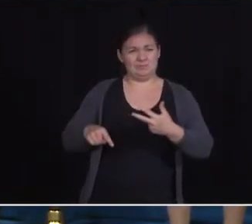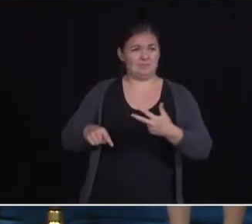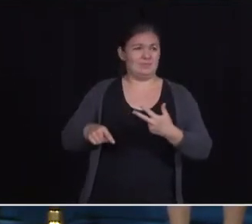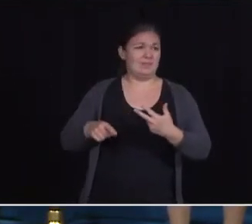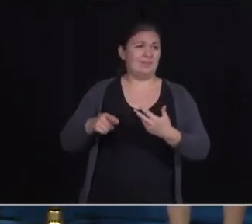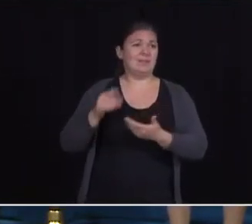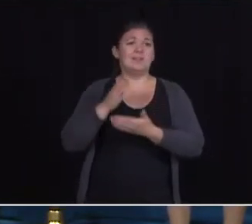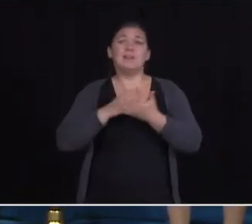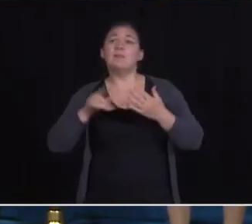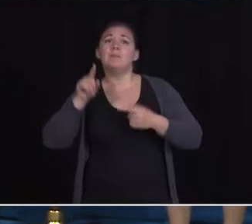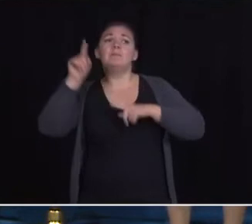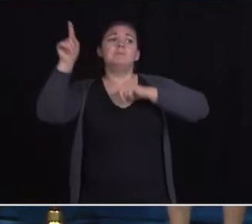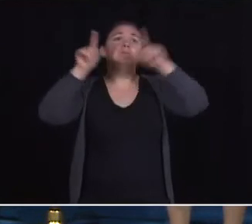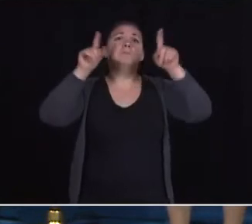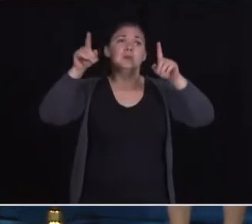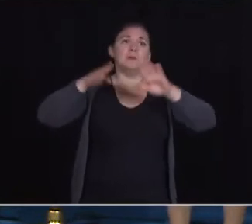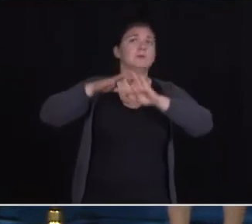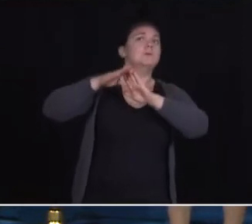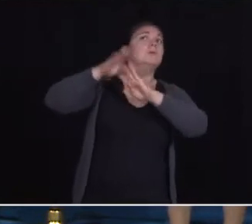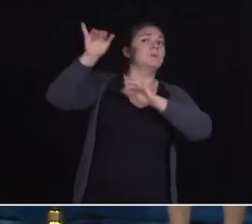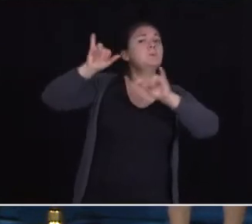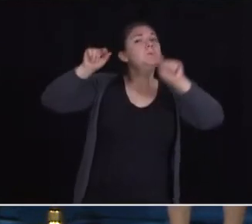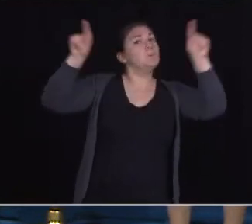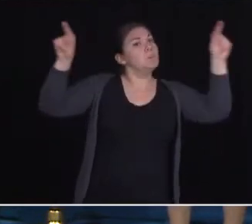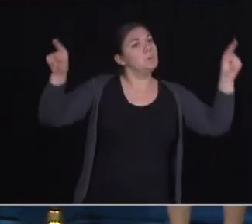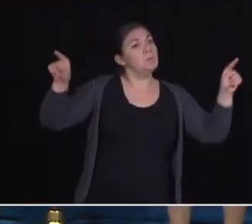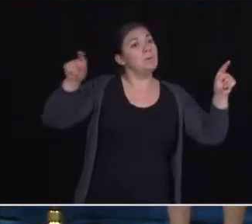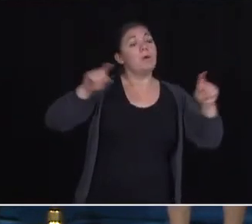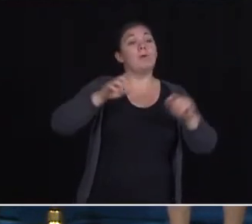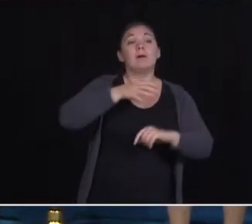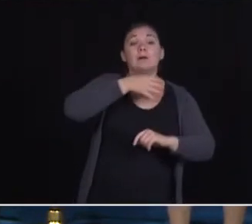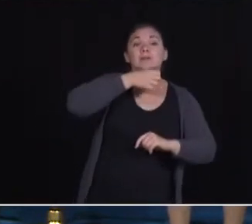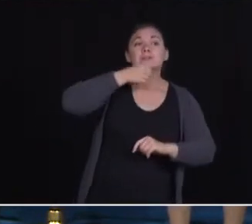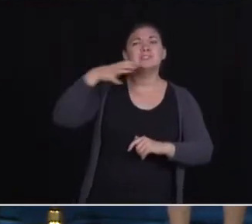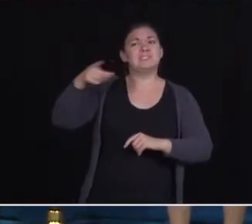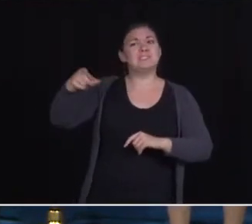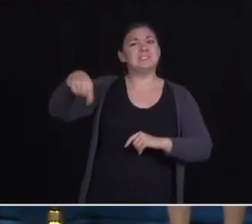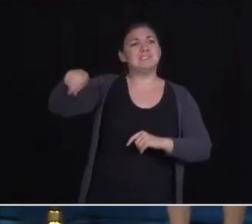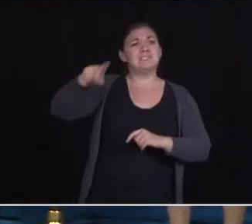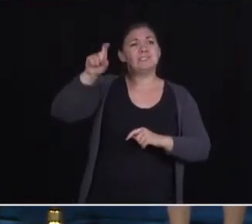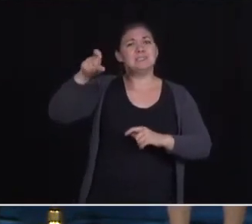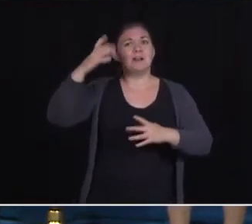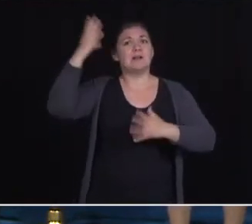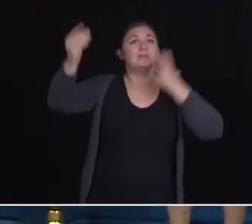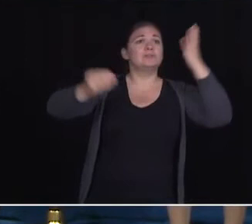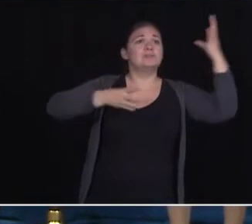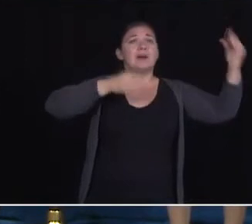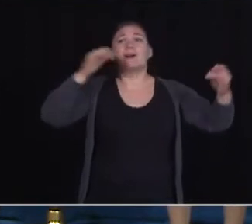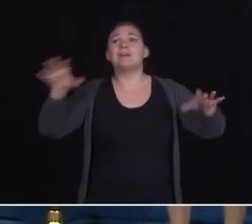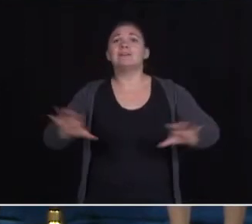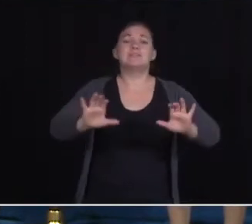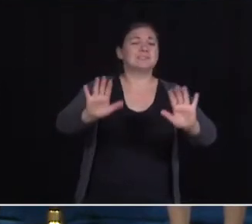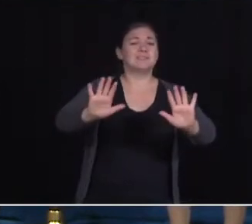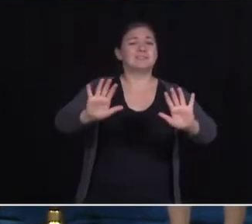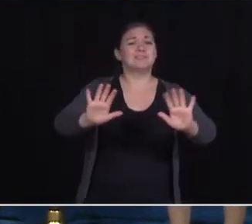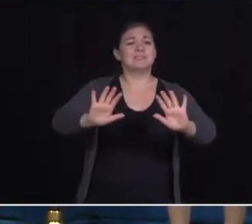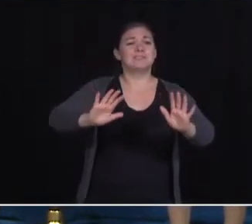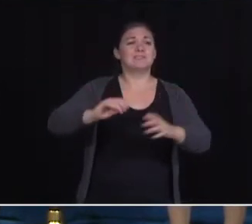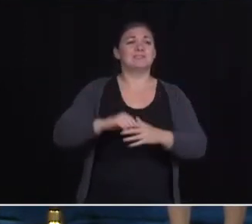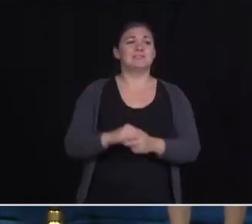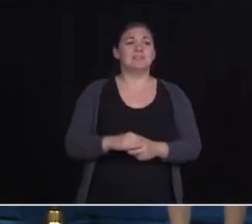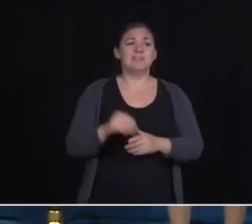need to limit their outdoor activities, limit their contacts. If they're going to do combine with a household that you have been, ensure that you